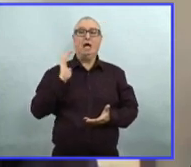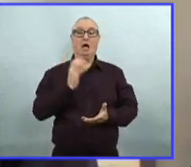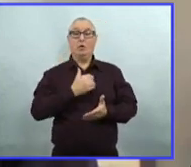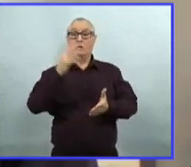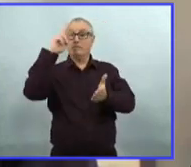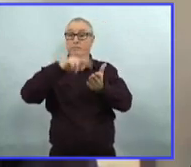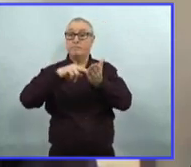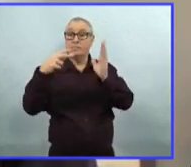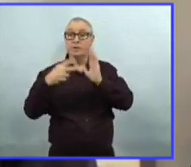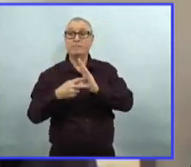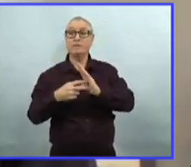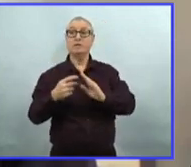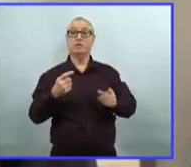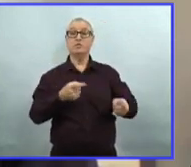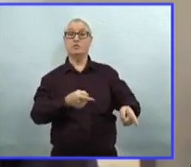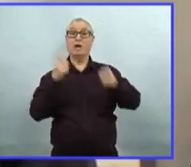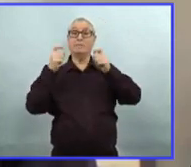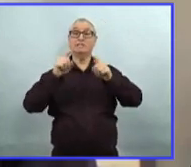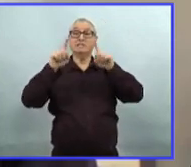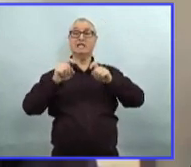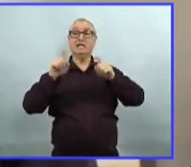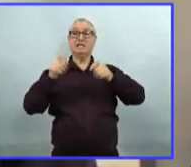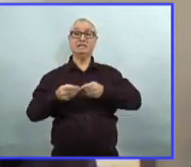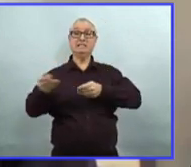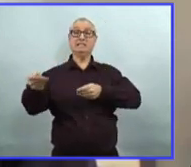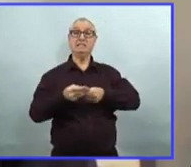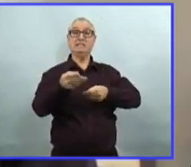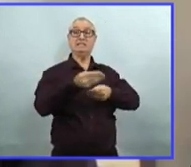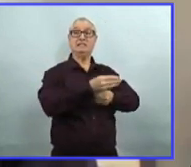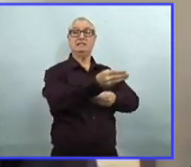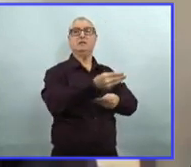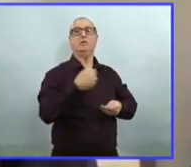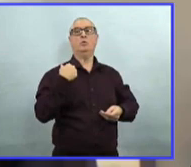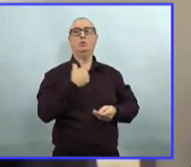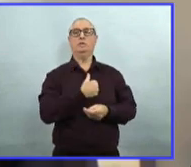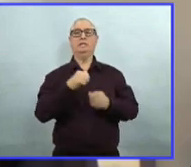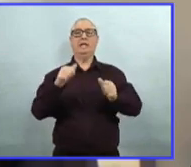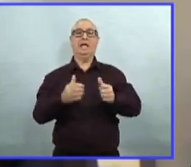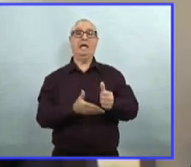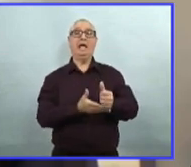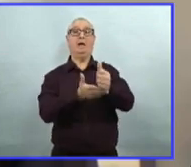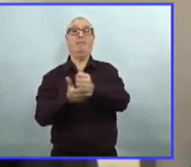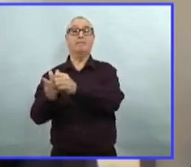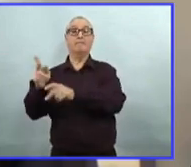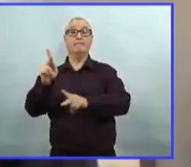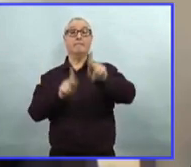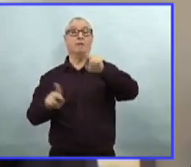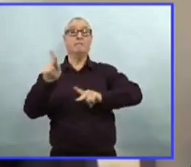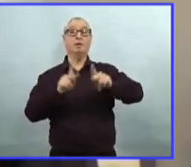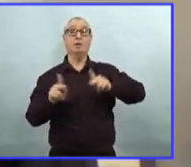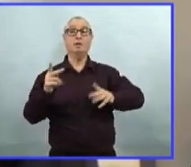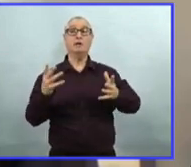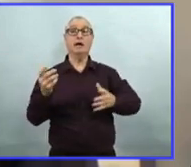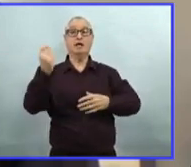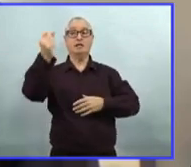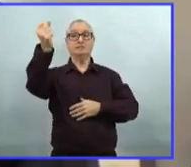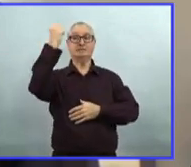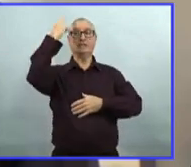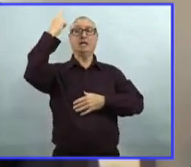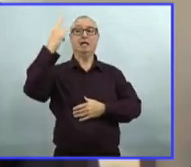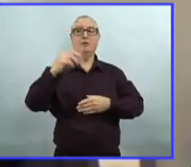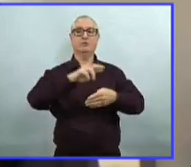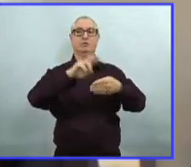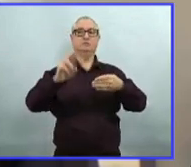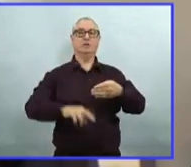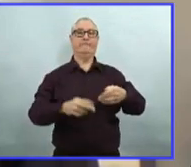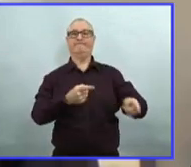testing that we've seen, trying to decrease the wait to receive tests, and so we've definitely ramped up